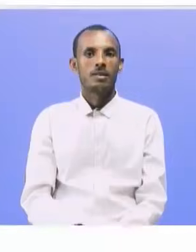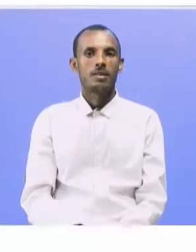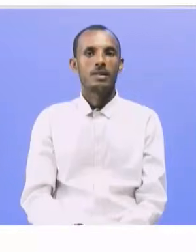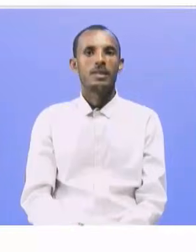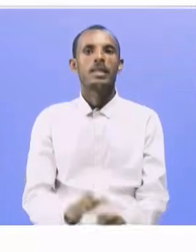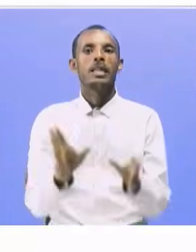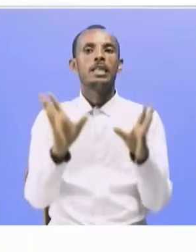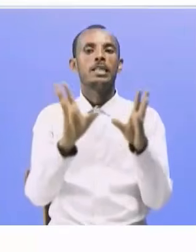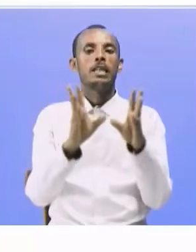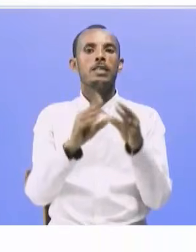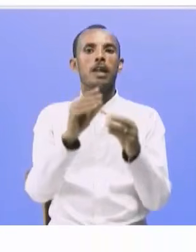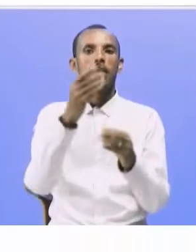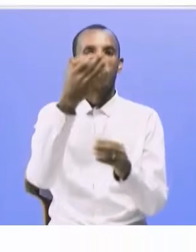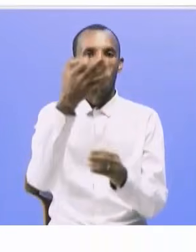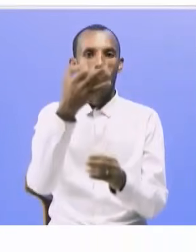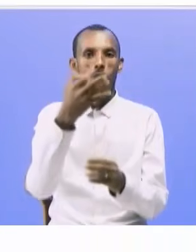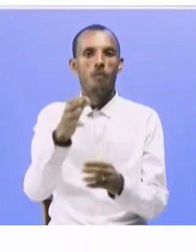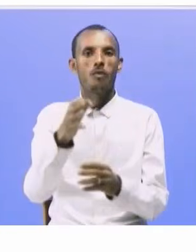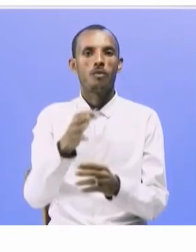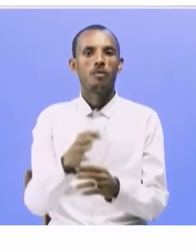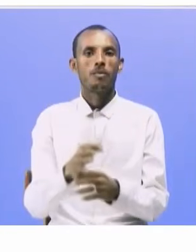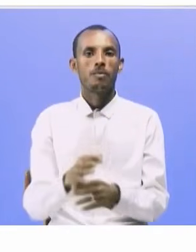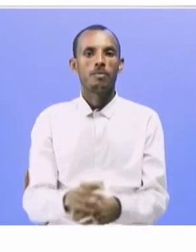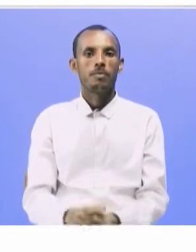The set of